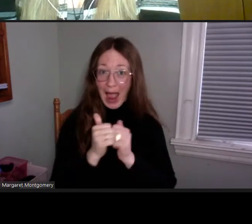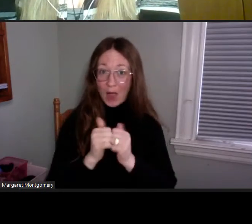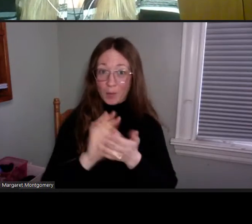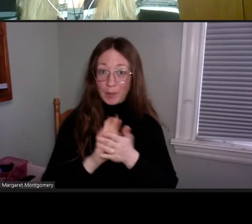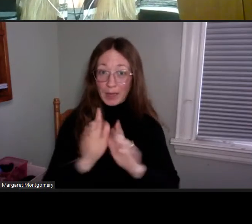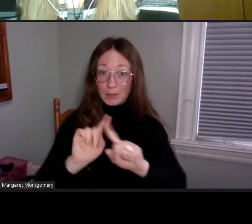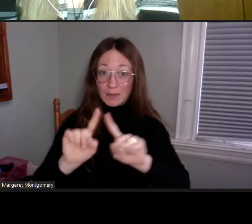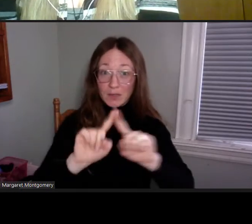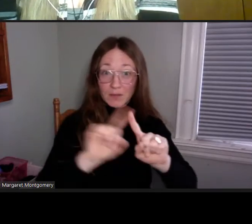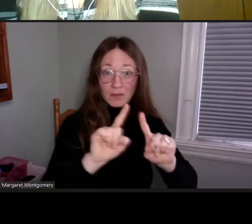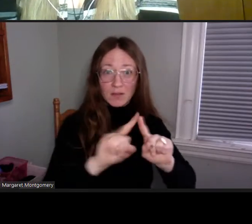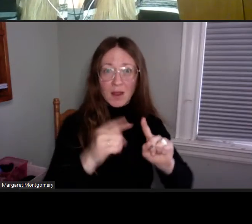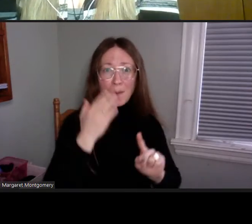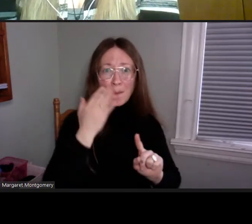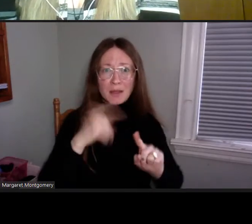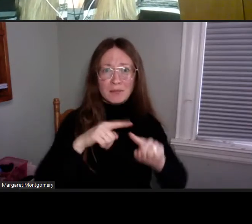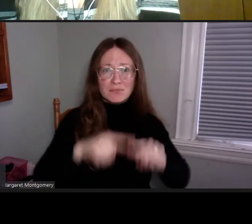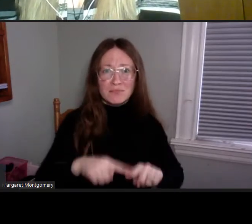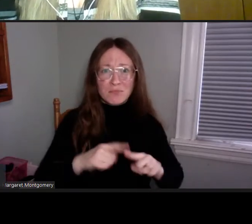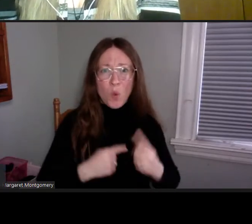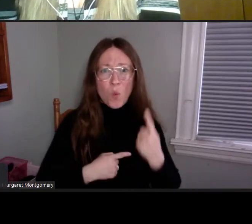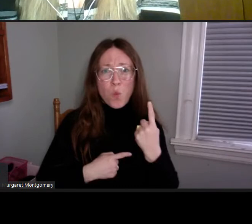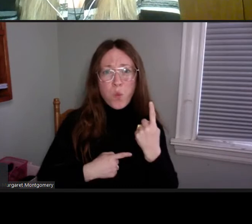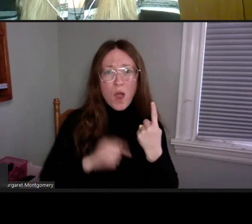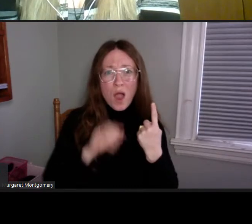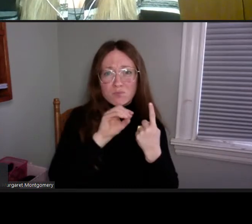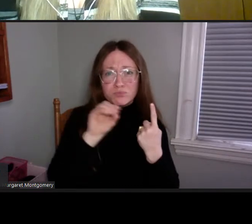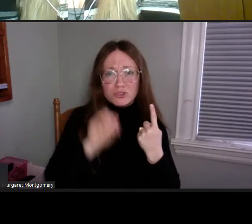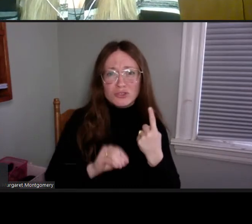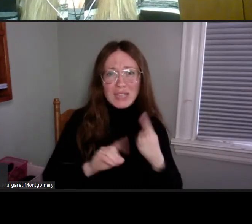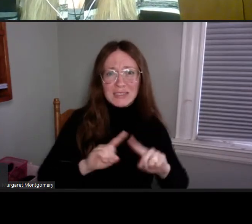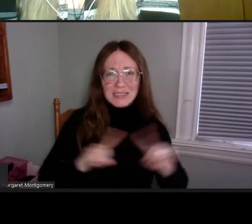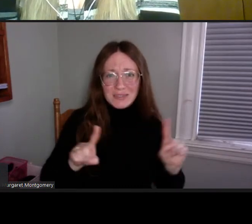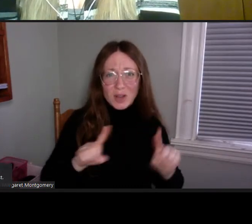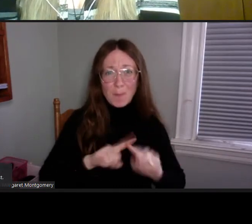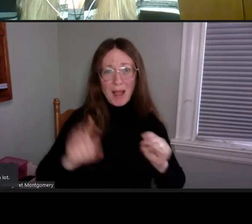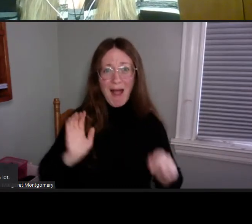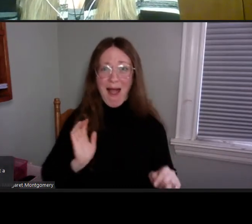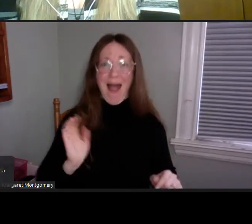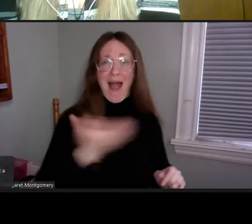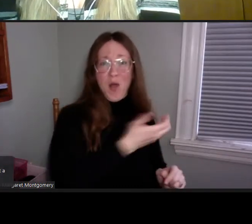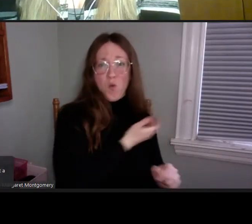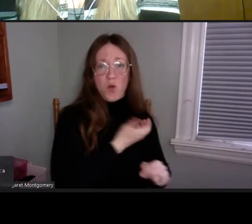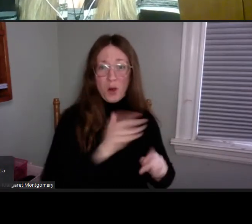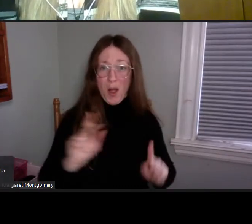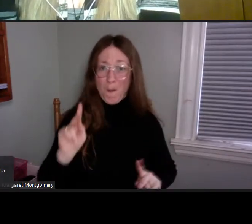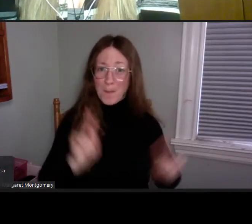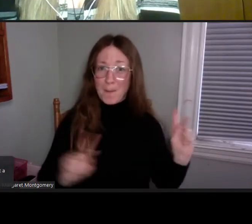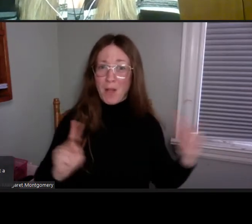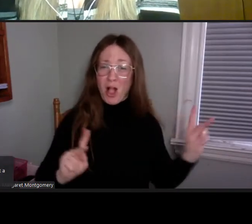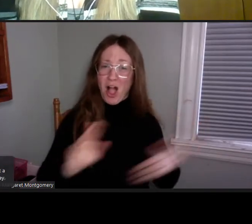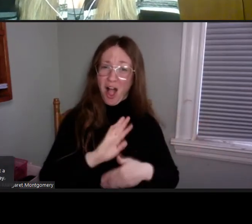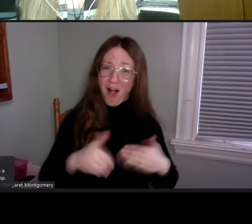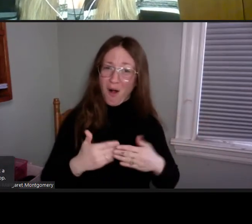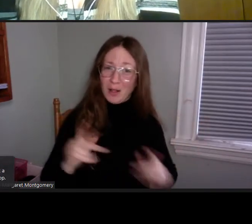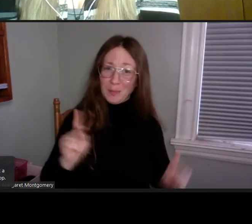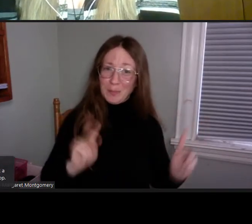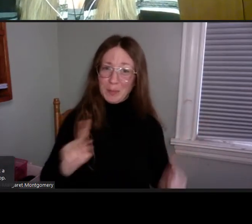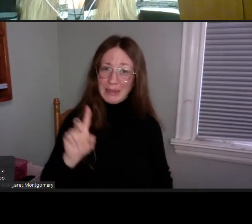the case, we all have a lot in common. There's just so much, there's just a little bit that makes us different. So let's stop